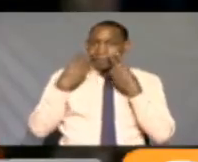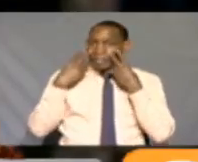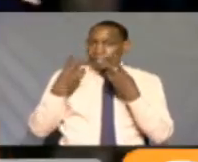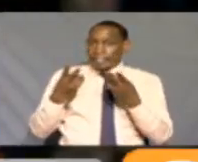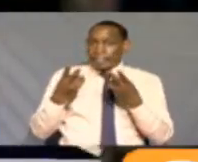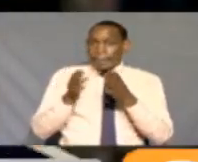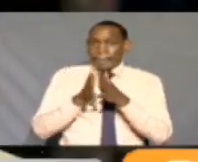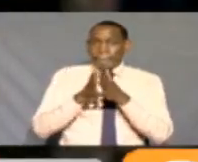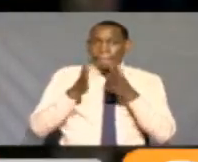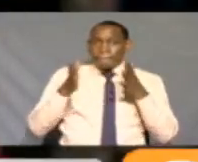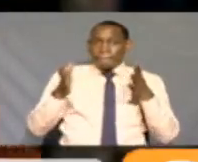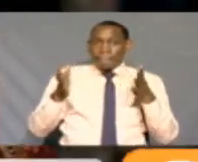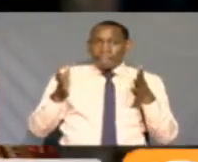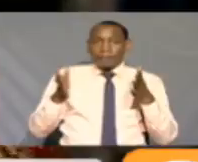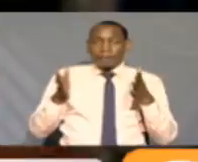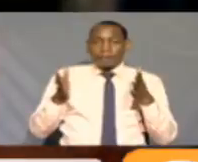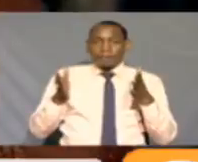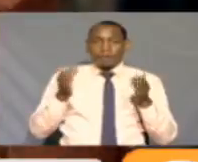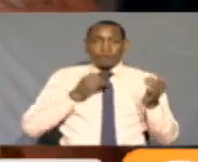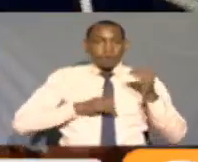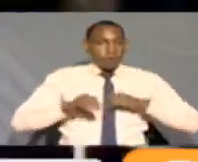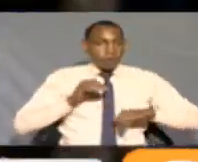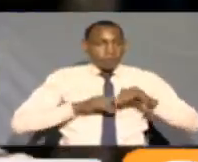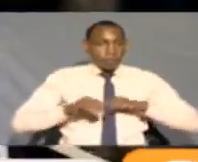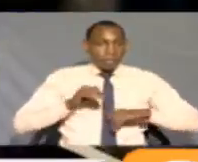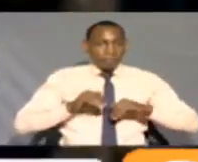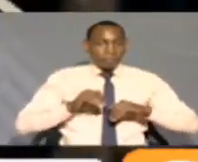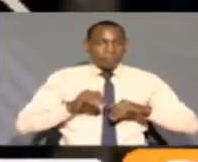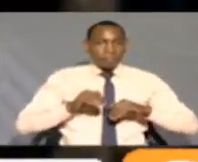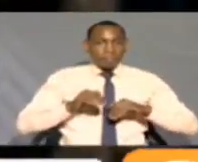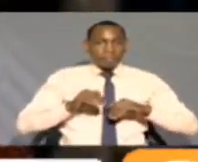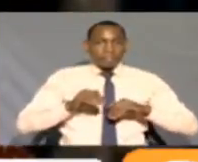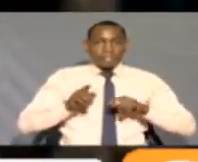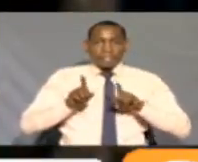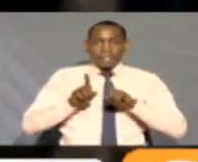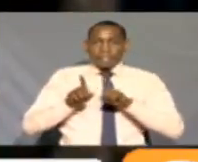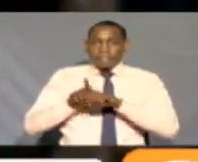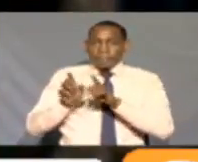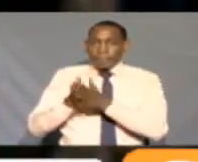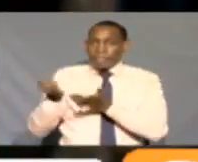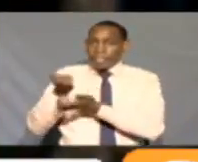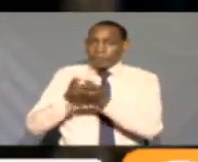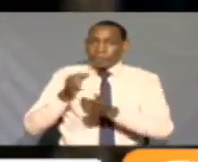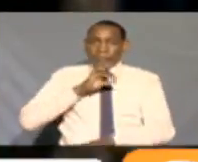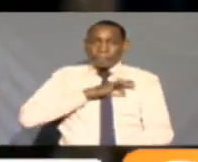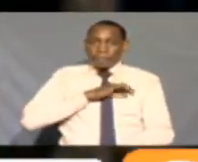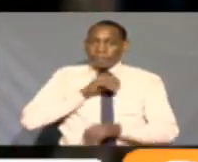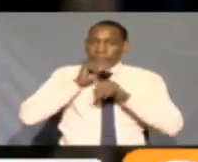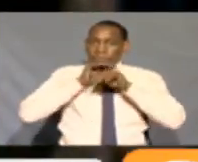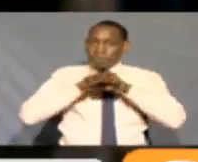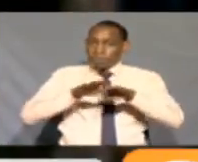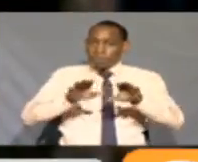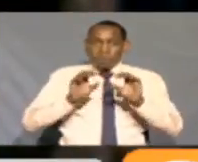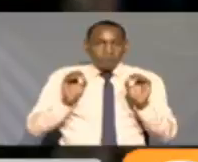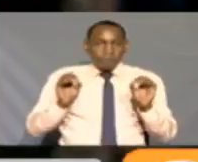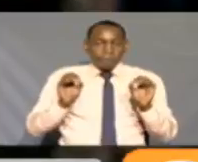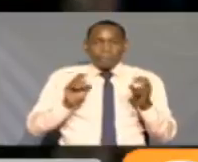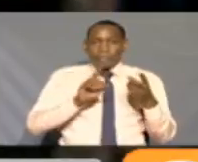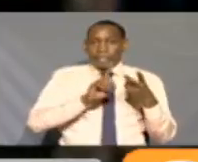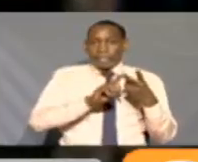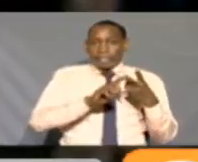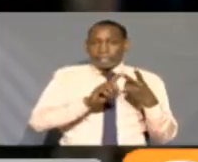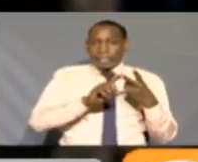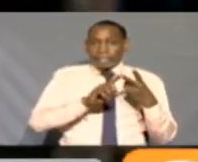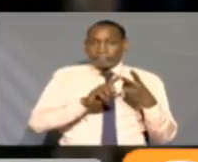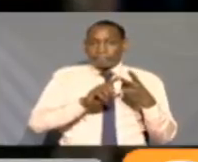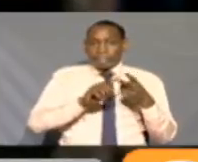and larger schemes of corruption in line with this growing economy, even though those benefits are not trickling down to us. The second thing